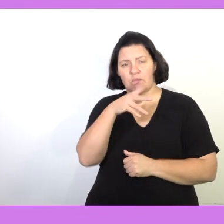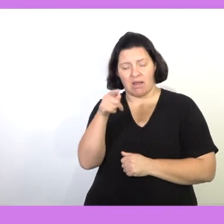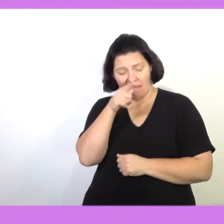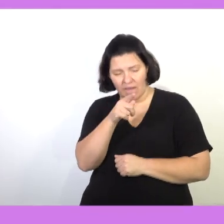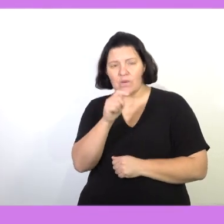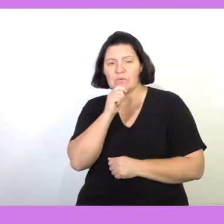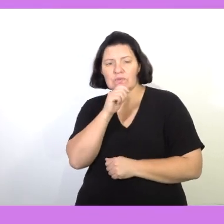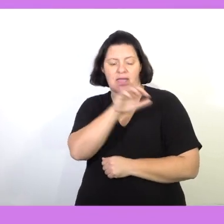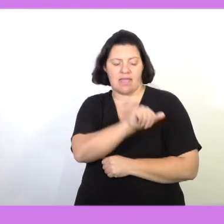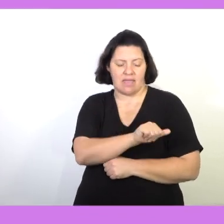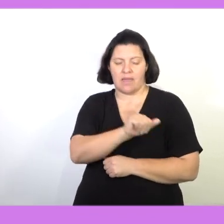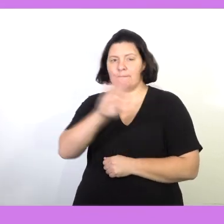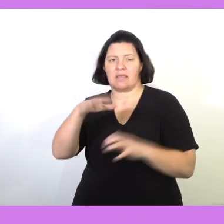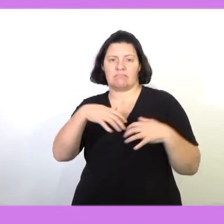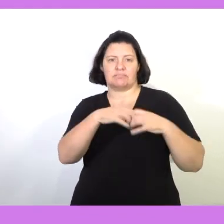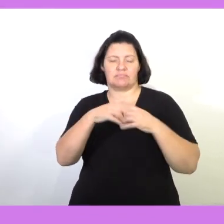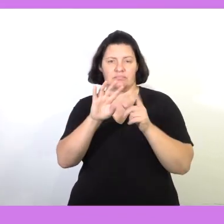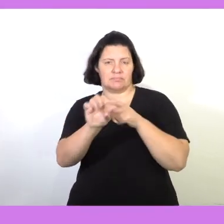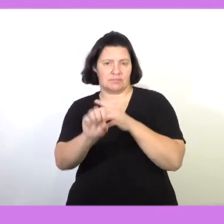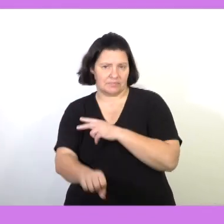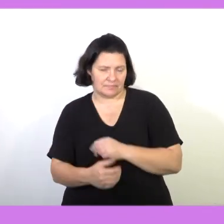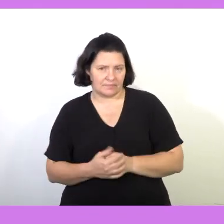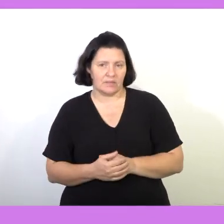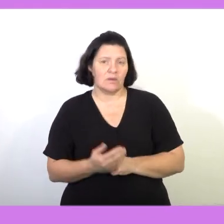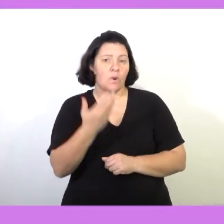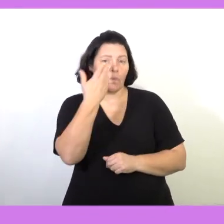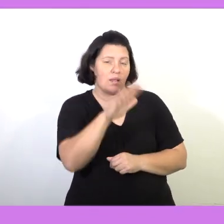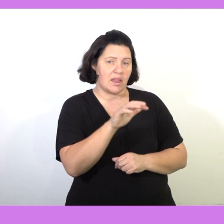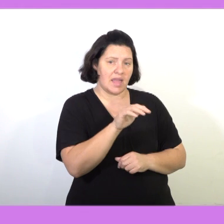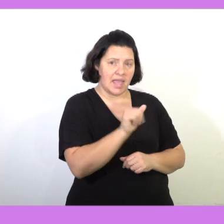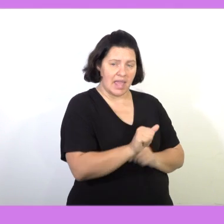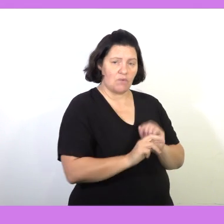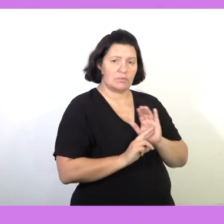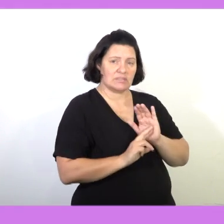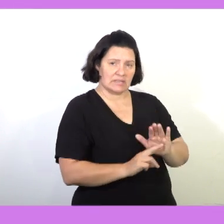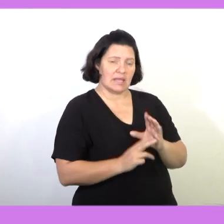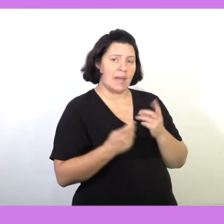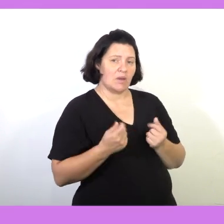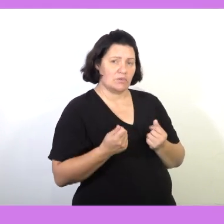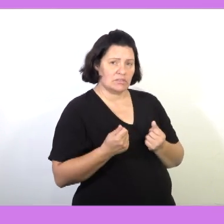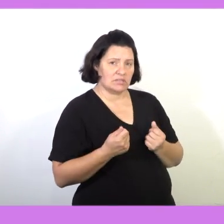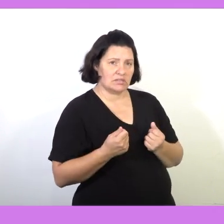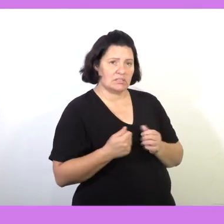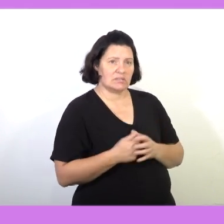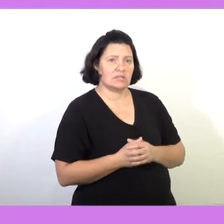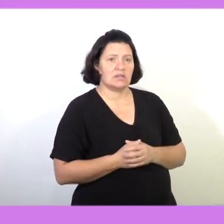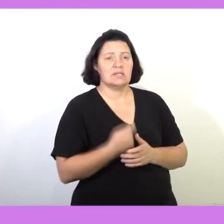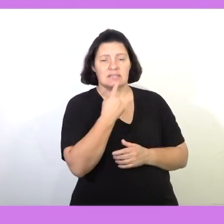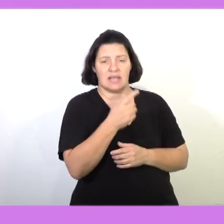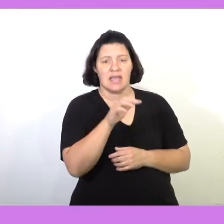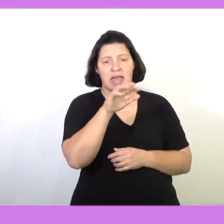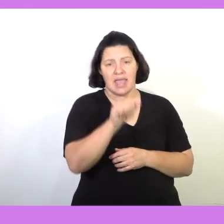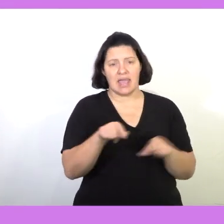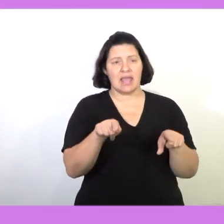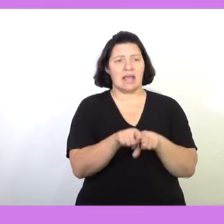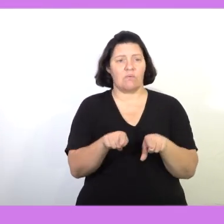to calculate the missing value A and B. So we know that A represents amount. So we're going to